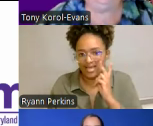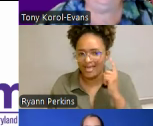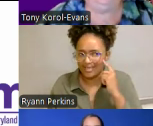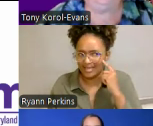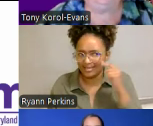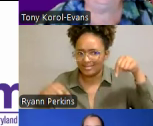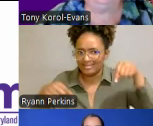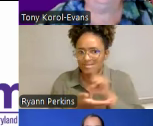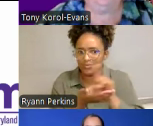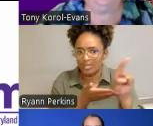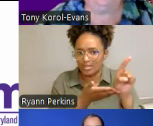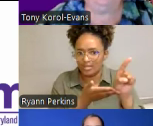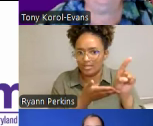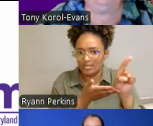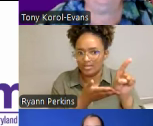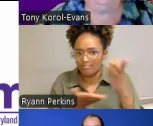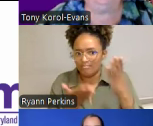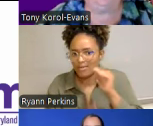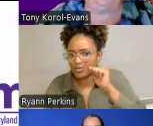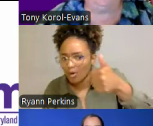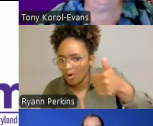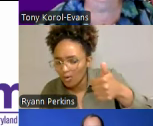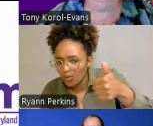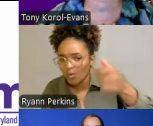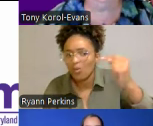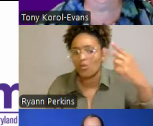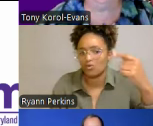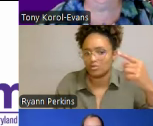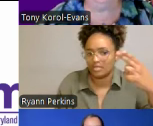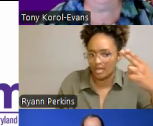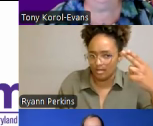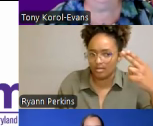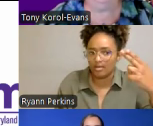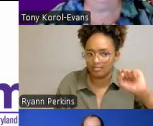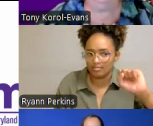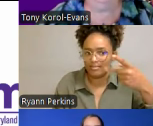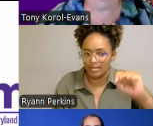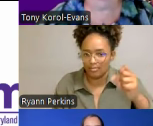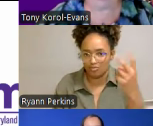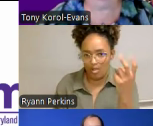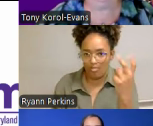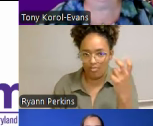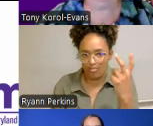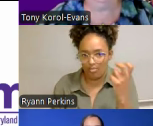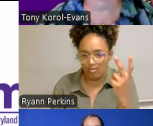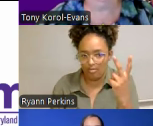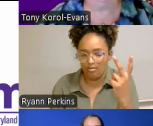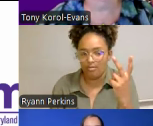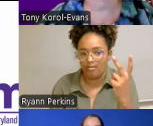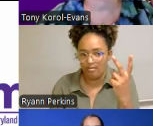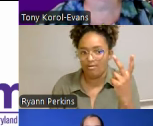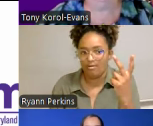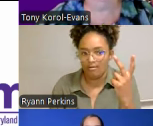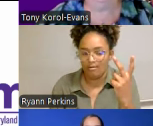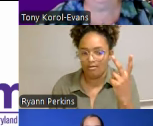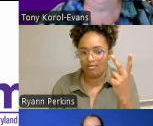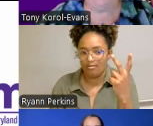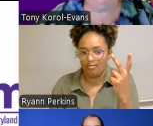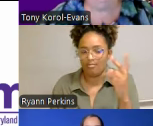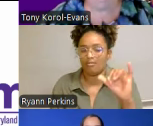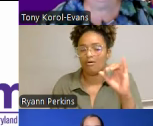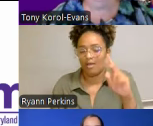It's either tomorrow or Thursday, the 10th or the 12th. Nope, today's the 9th, today's Tuesday, so maybe